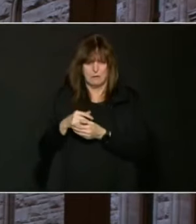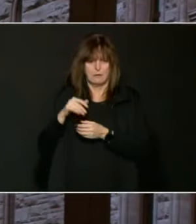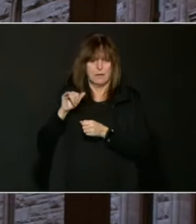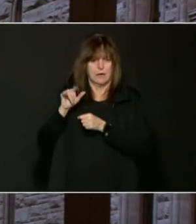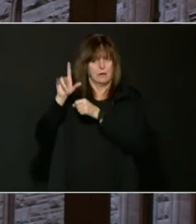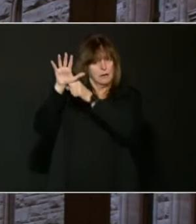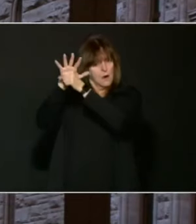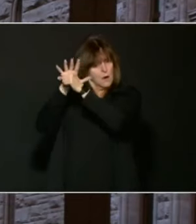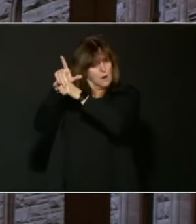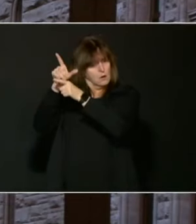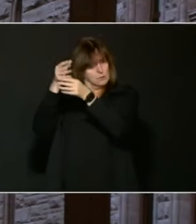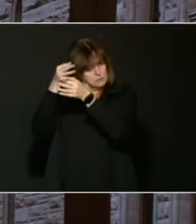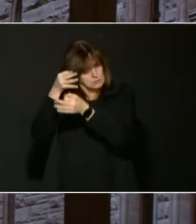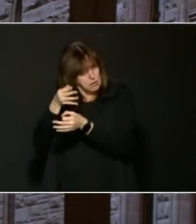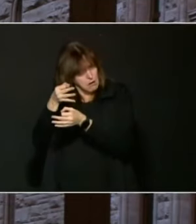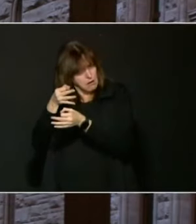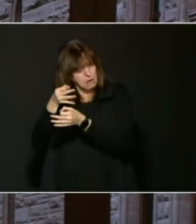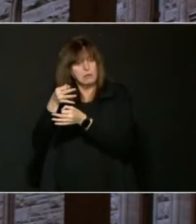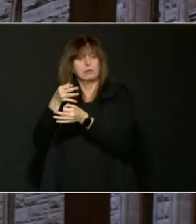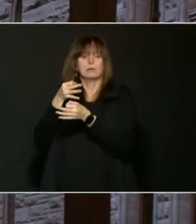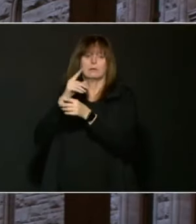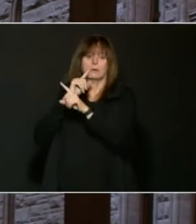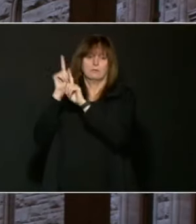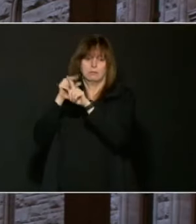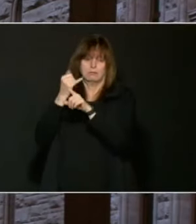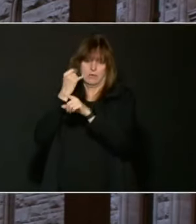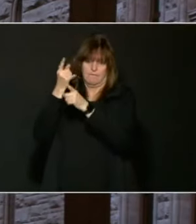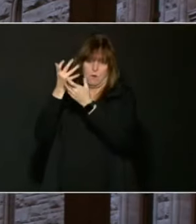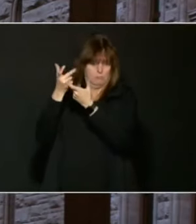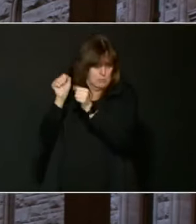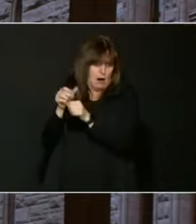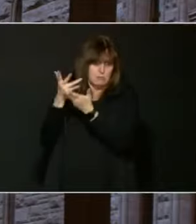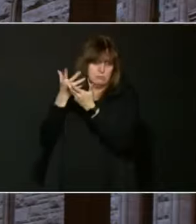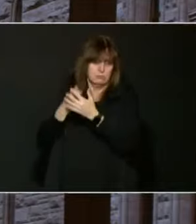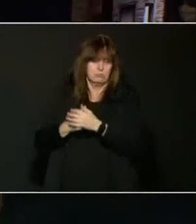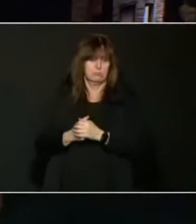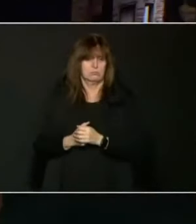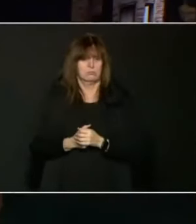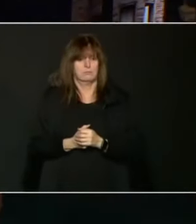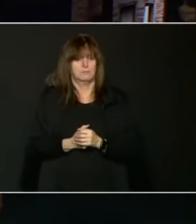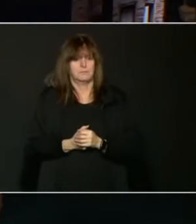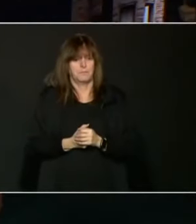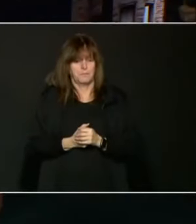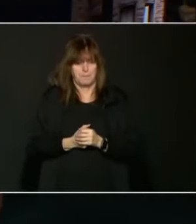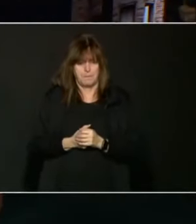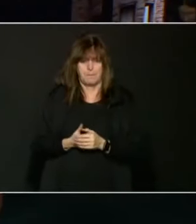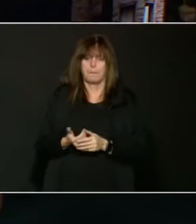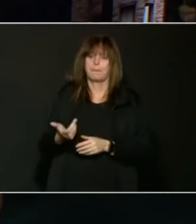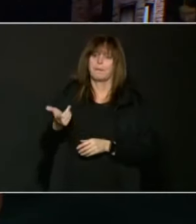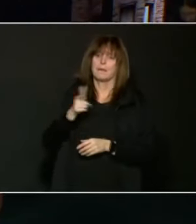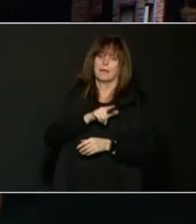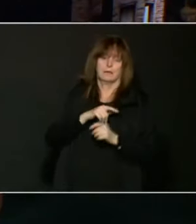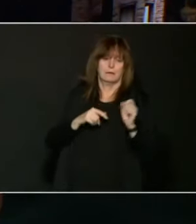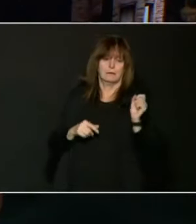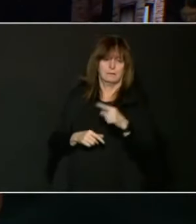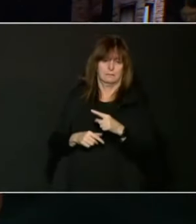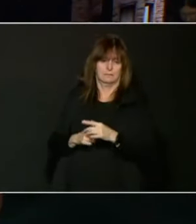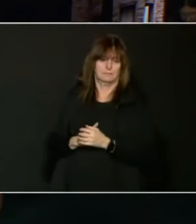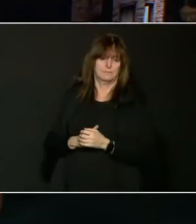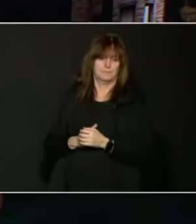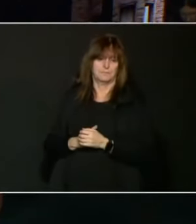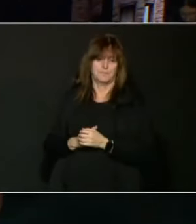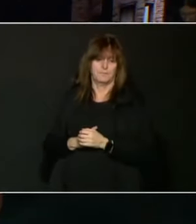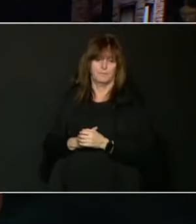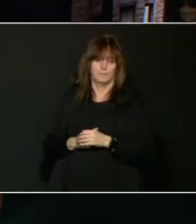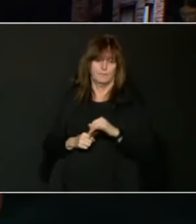can be undertaken with a Section 22 order. Next question. Your next question comes from Jeff Gray with the Globe and Mail.